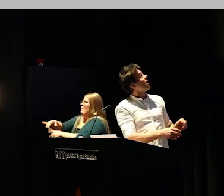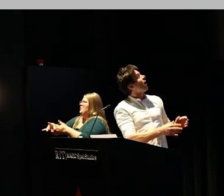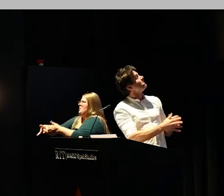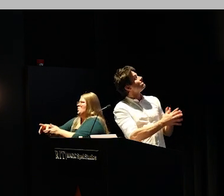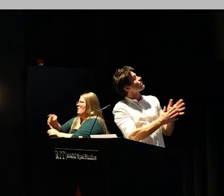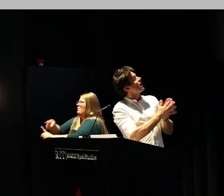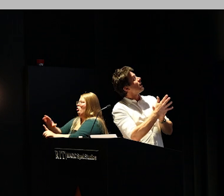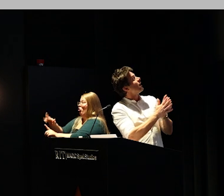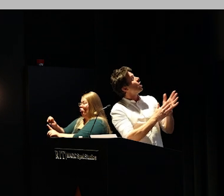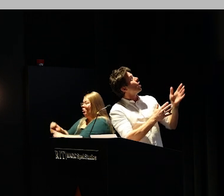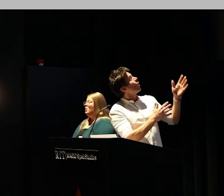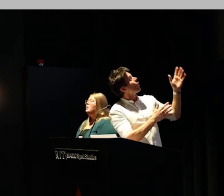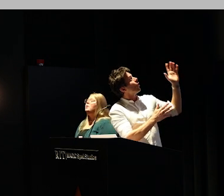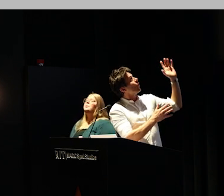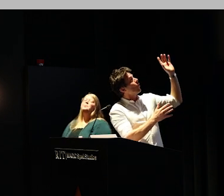But